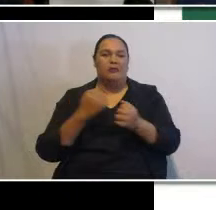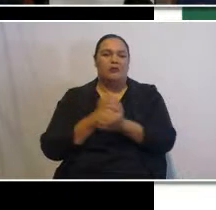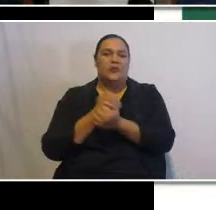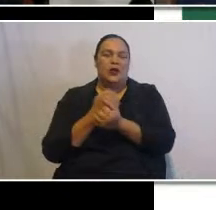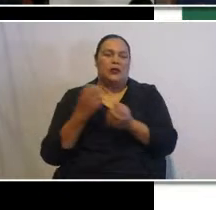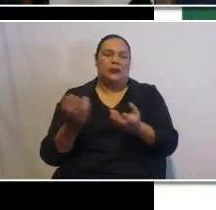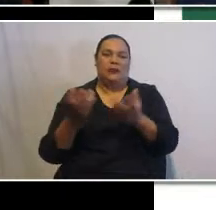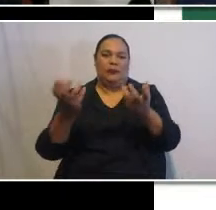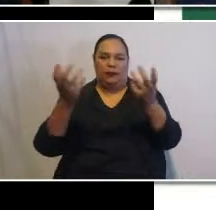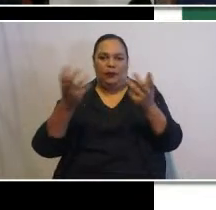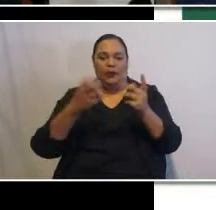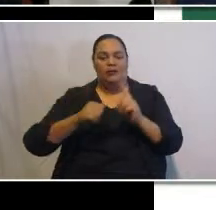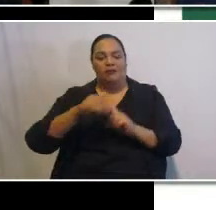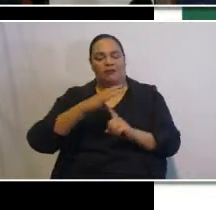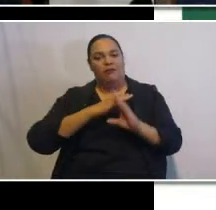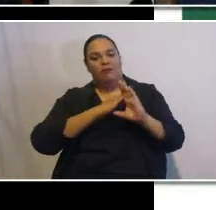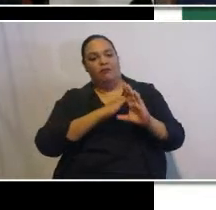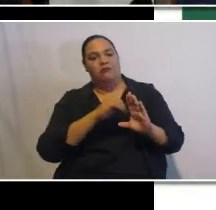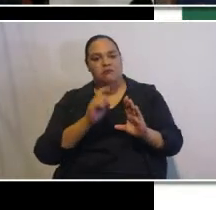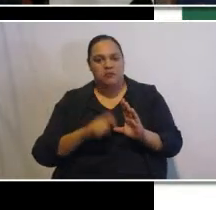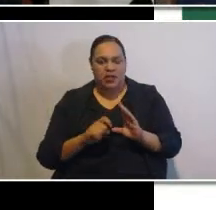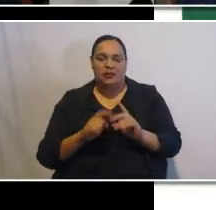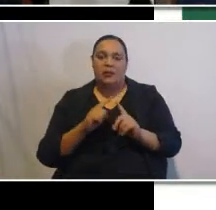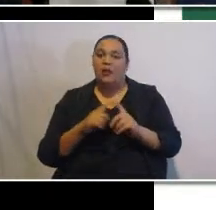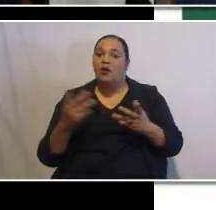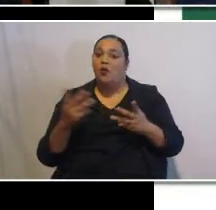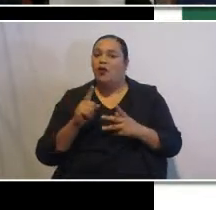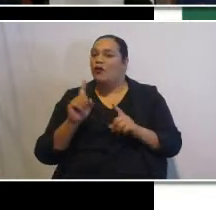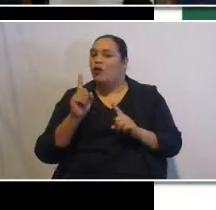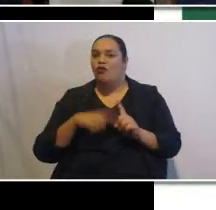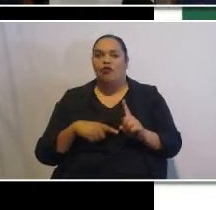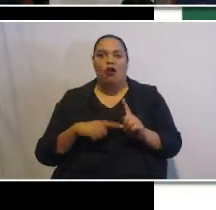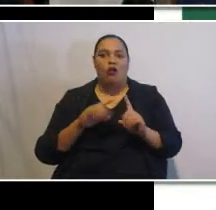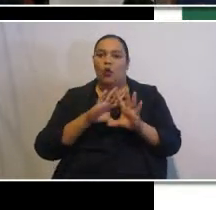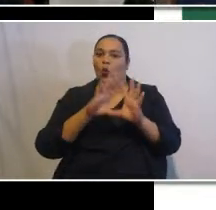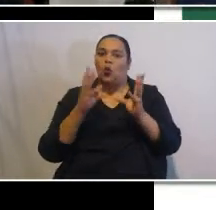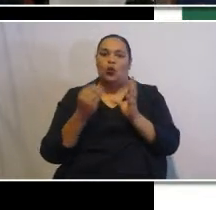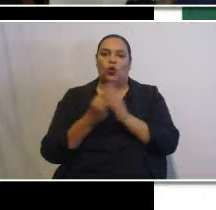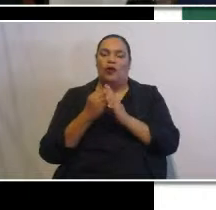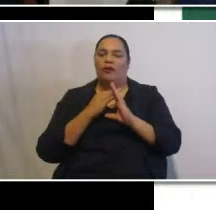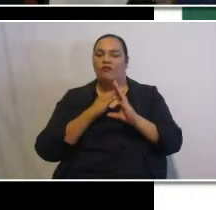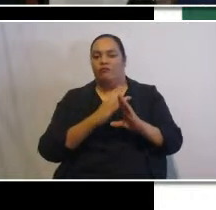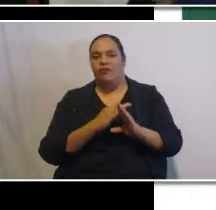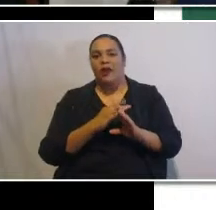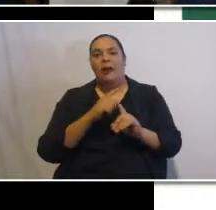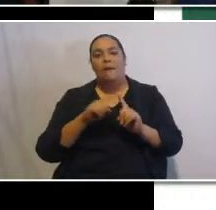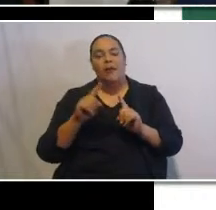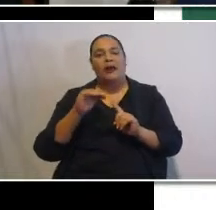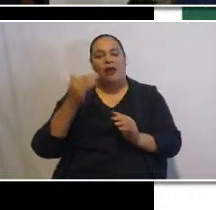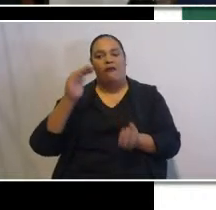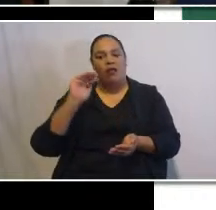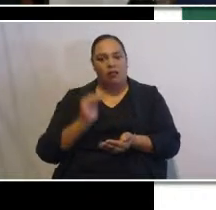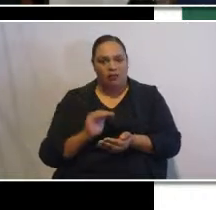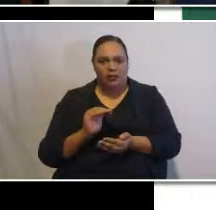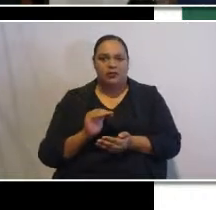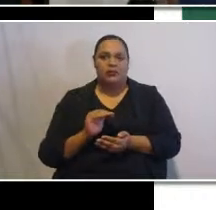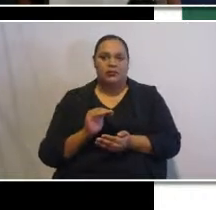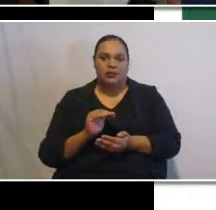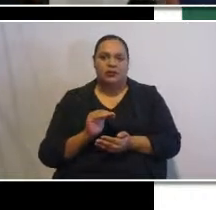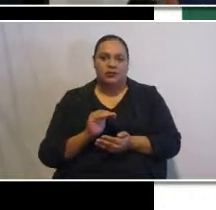are avoided, or where they cannot be altogether avoided, are minimized and